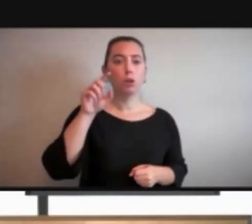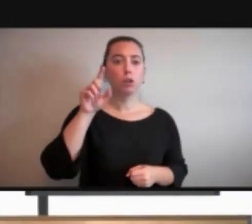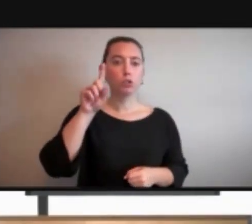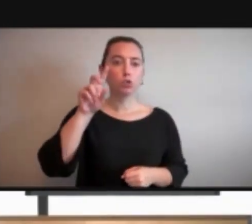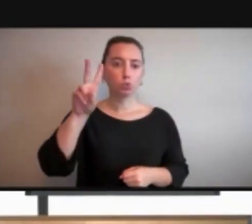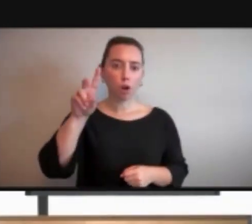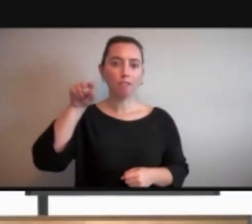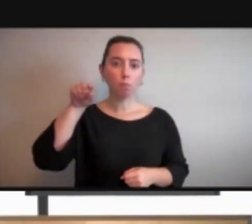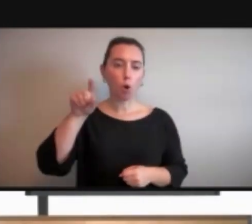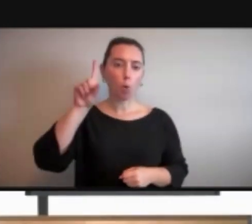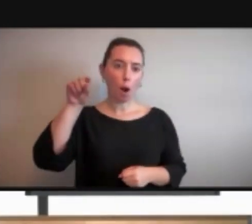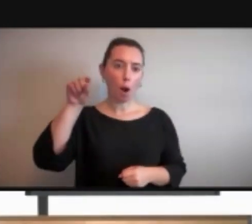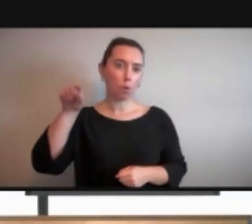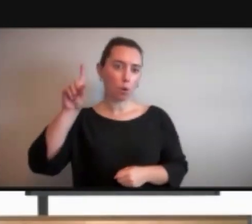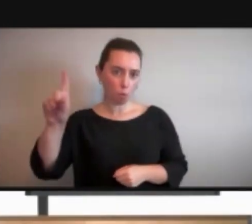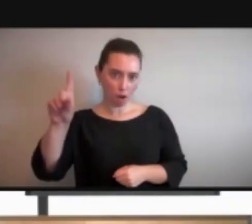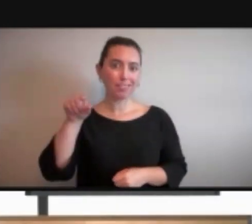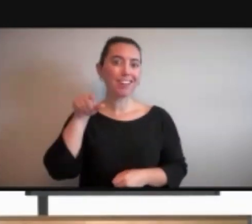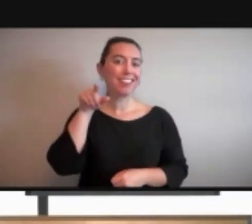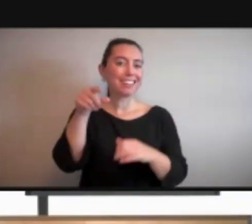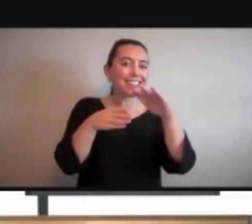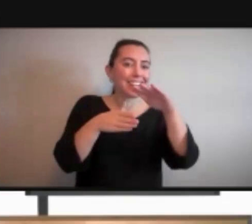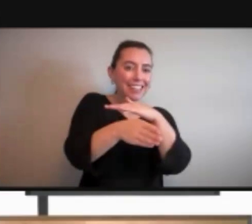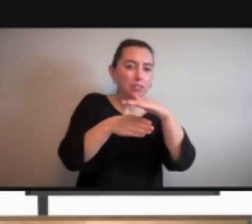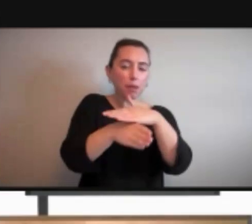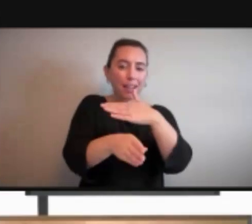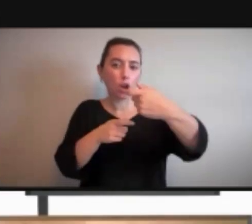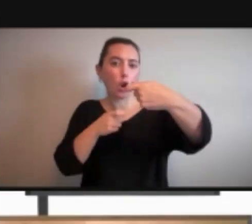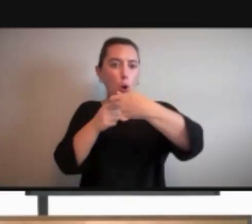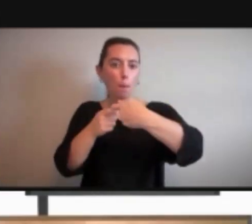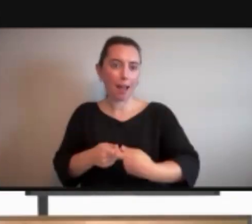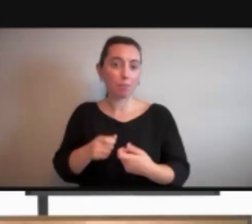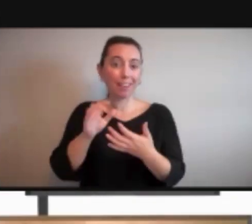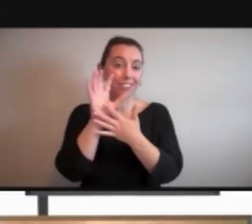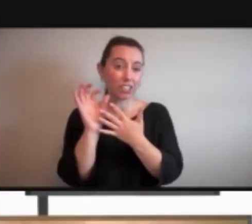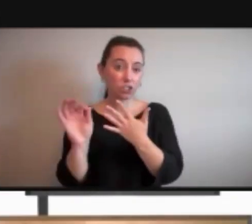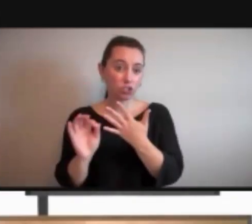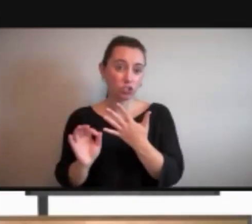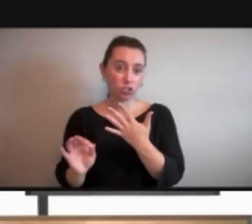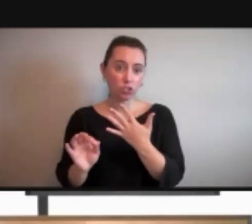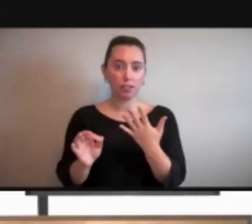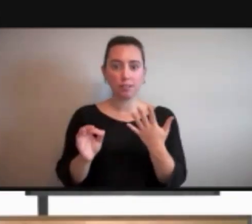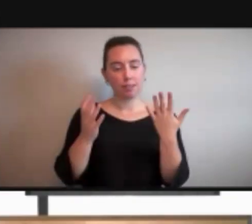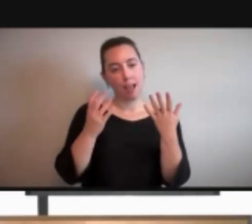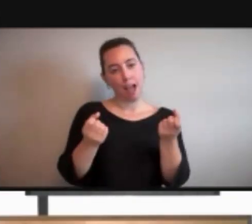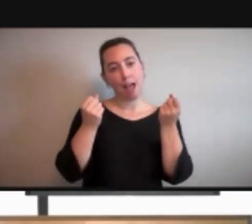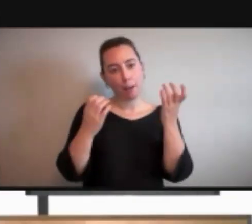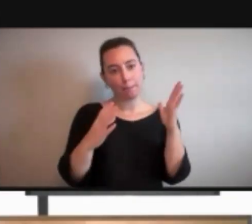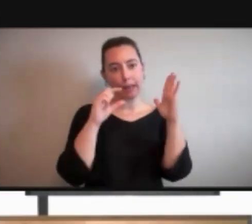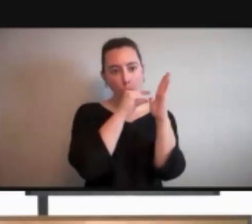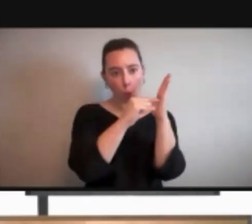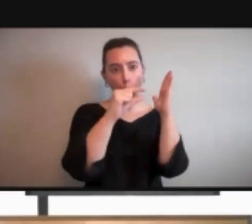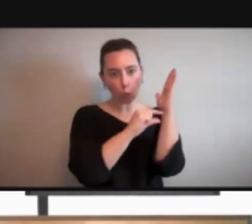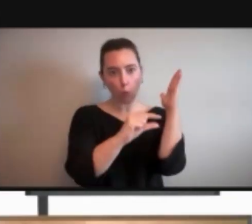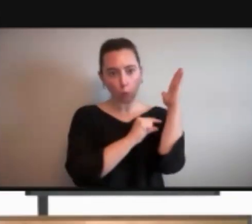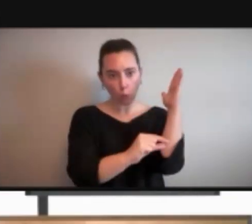and compatibility features. This is not the whole normative text because there are several notes in that which would be a bit tedious to read now,